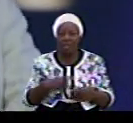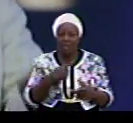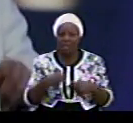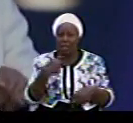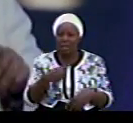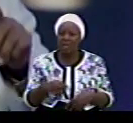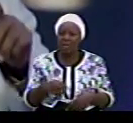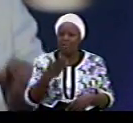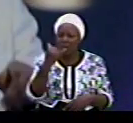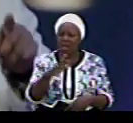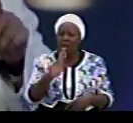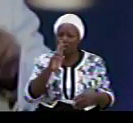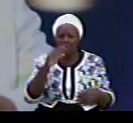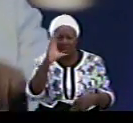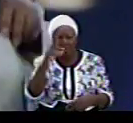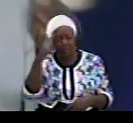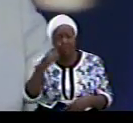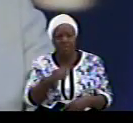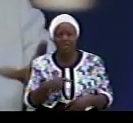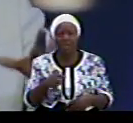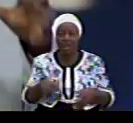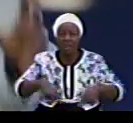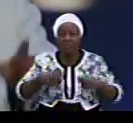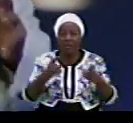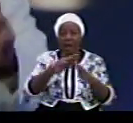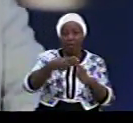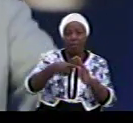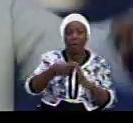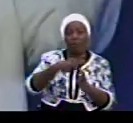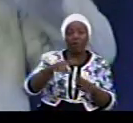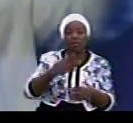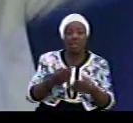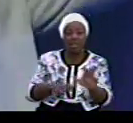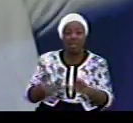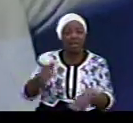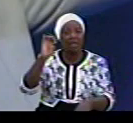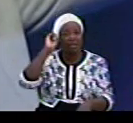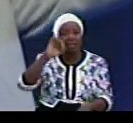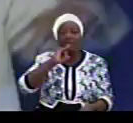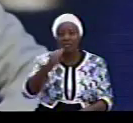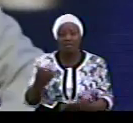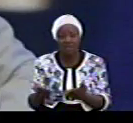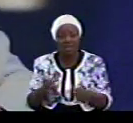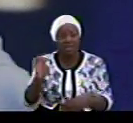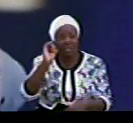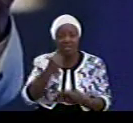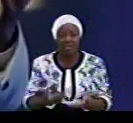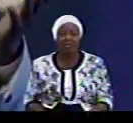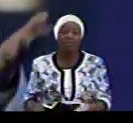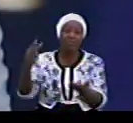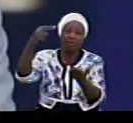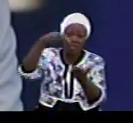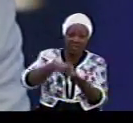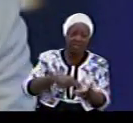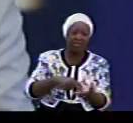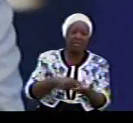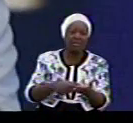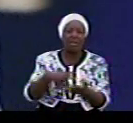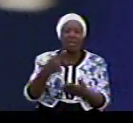dead? He is not here. He is risen. The problem